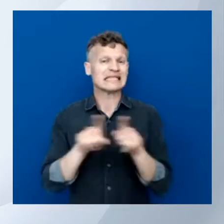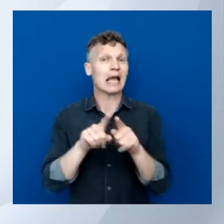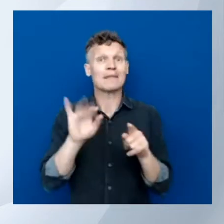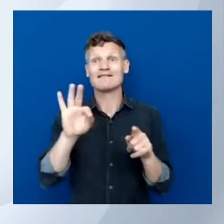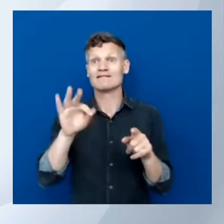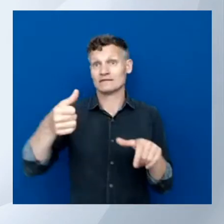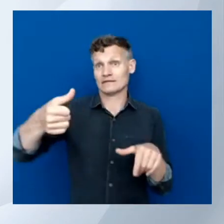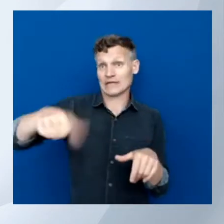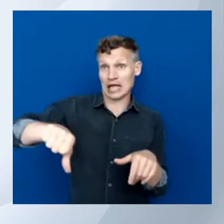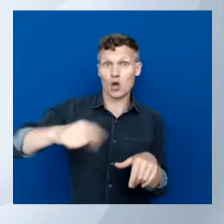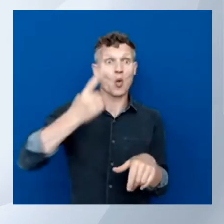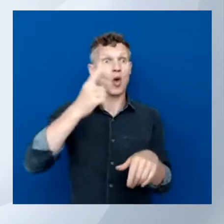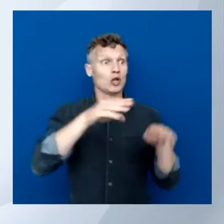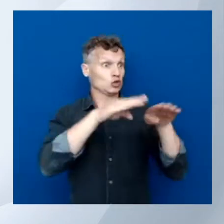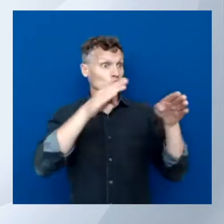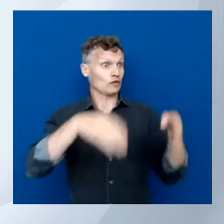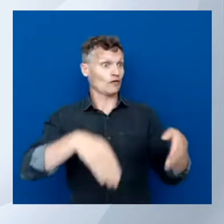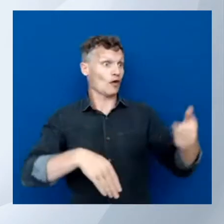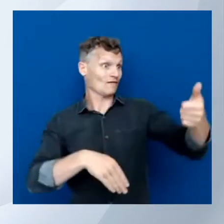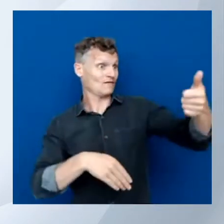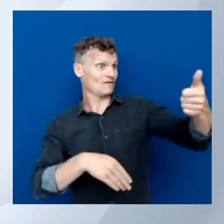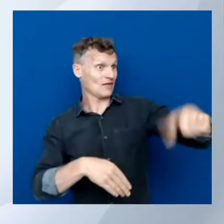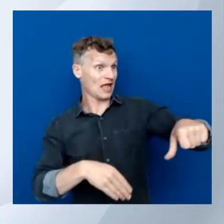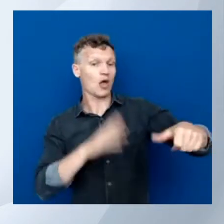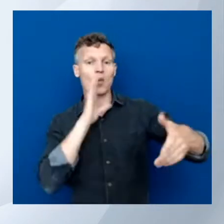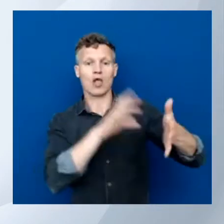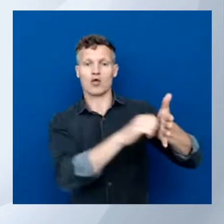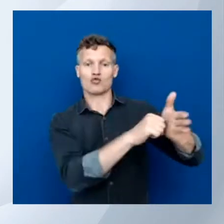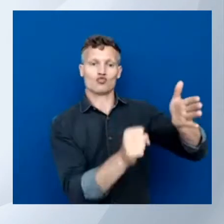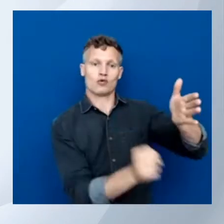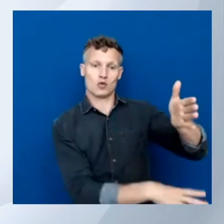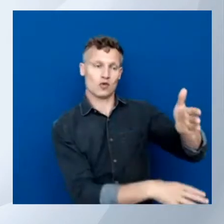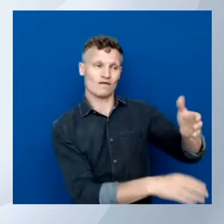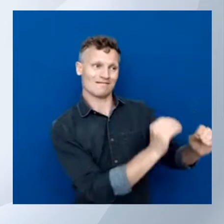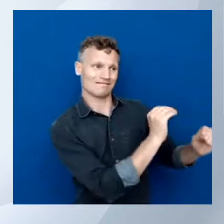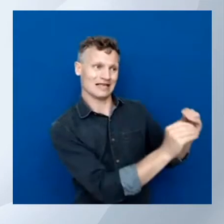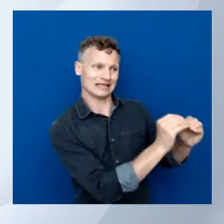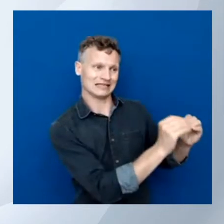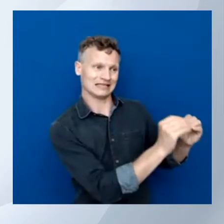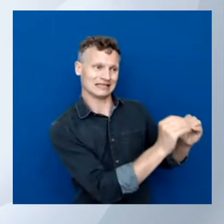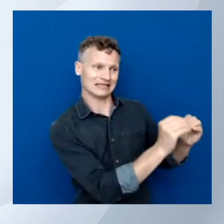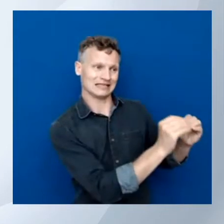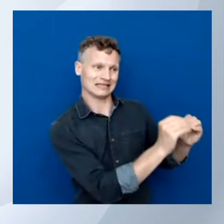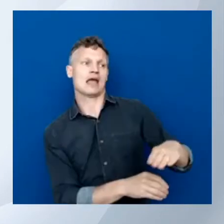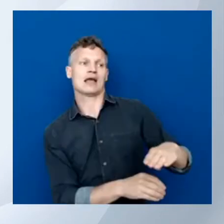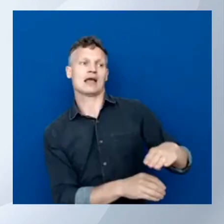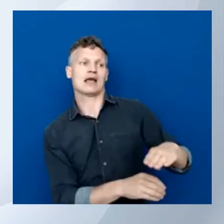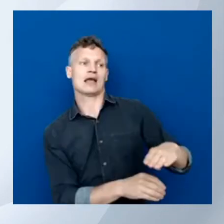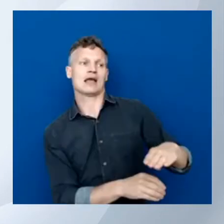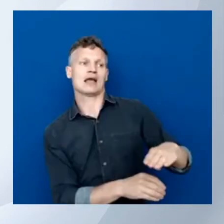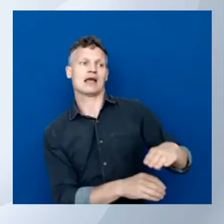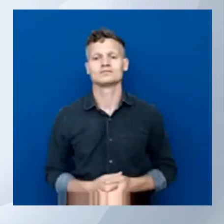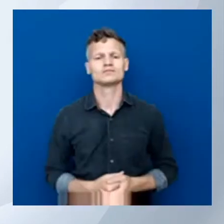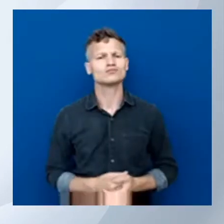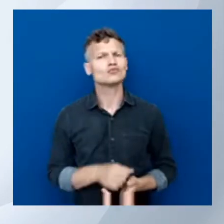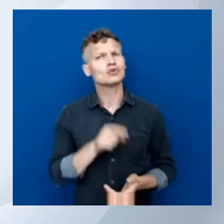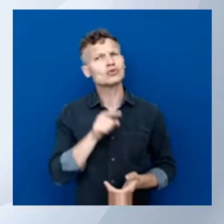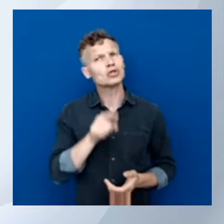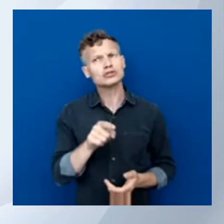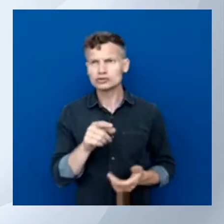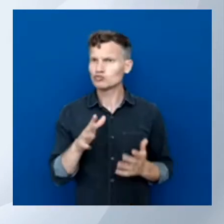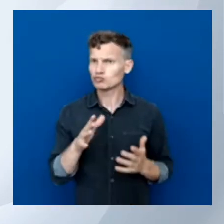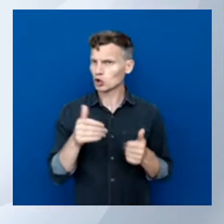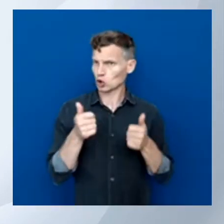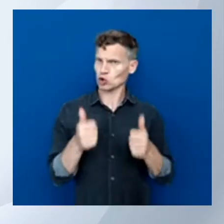removed from the load balancer, fixed up, and then put back into production. This is quite a resilient setup, but it does have